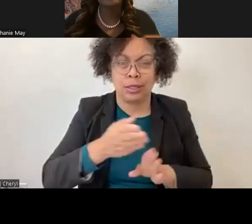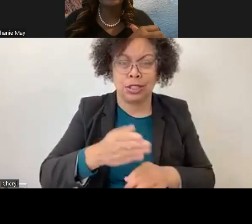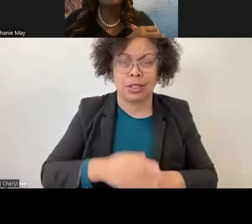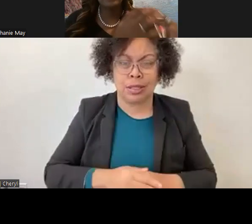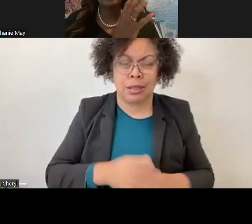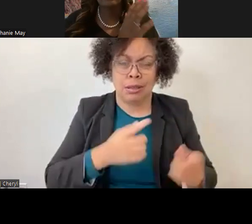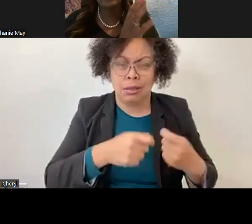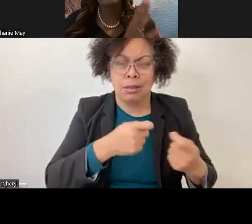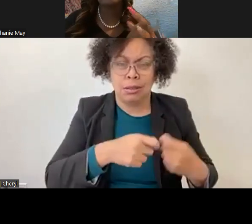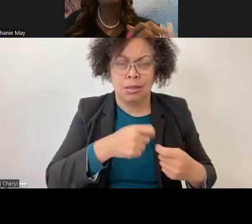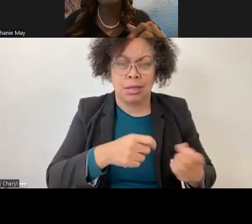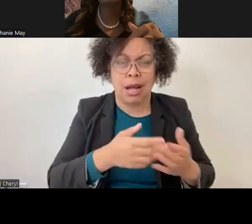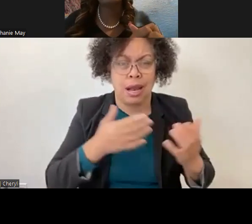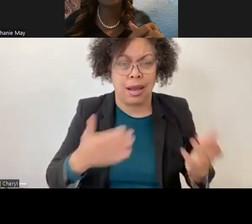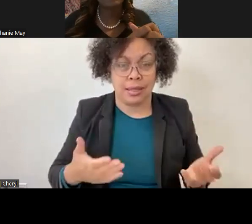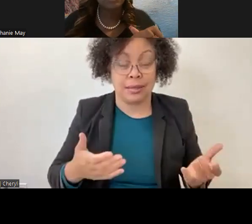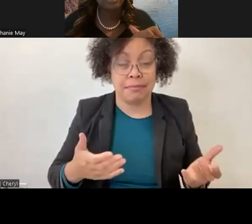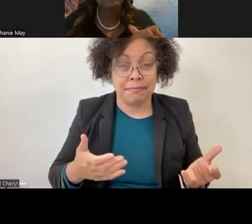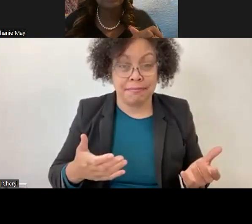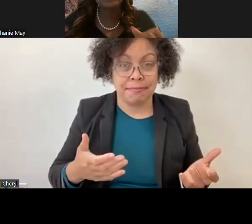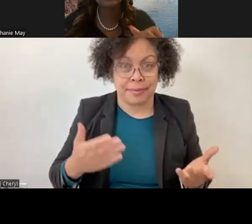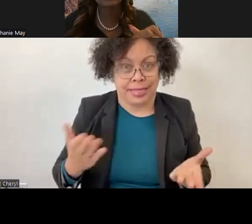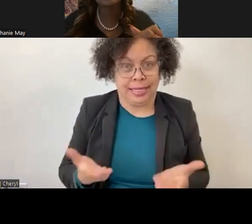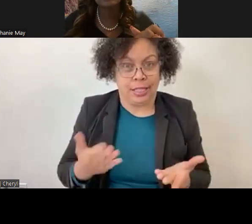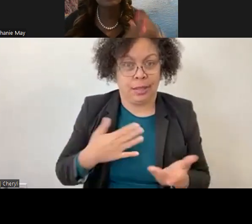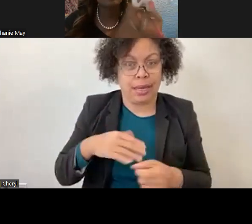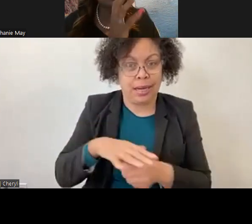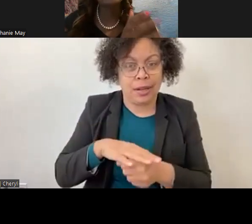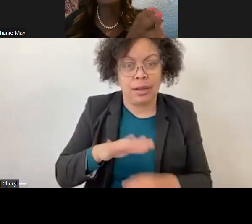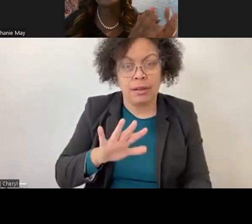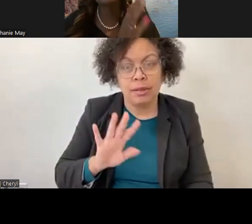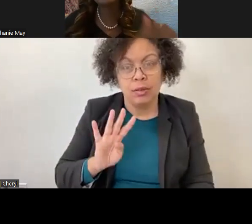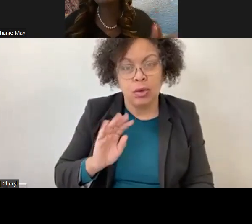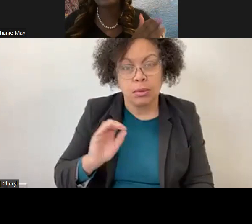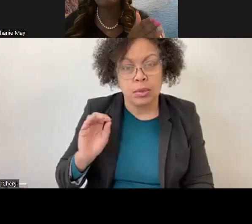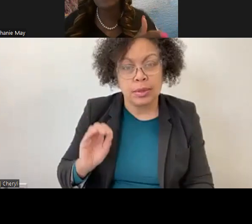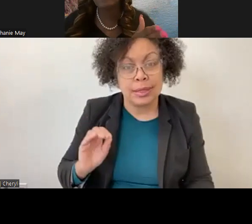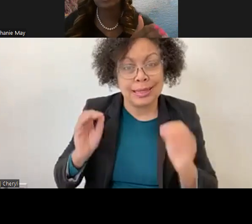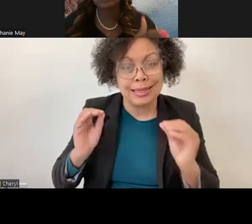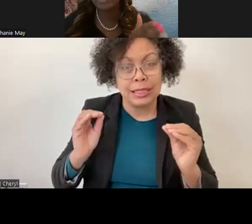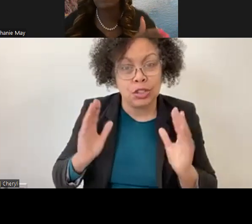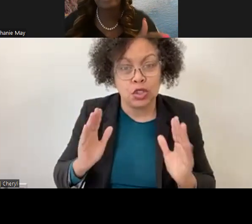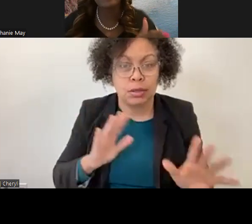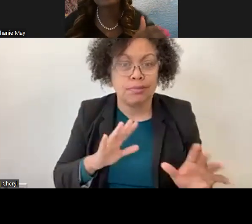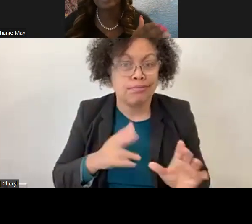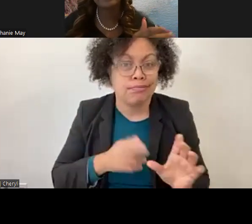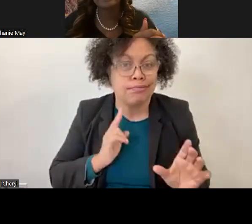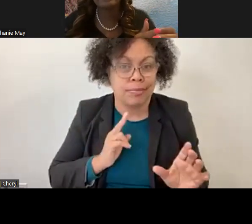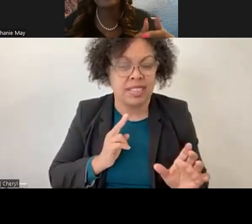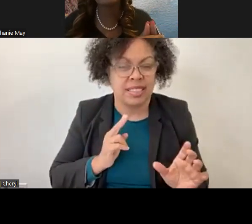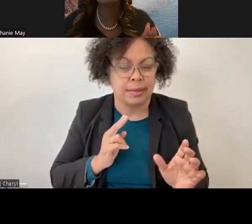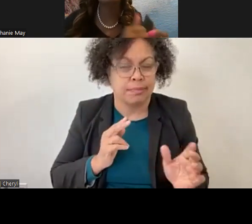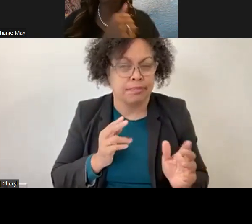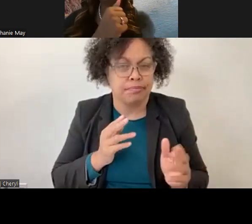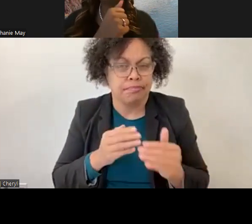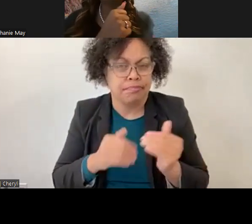we know that in our area, 54% of the teachers or educators leave within 5 years now, and that's not